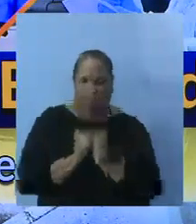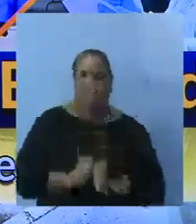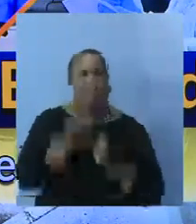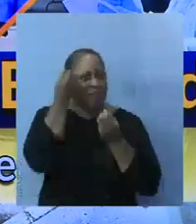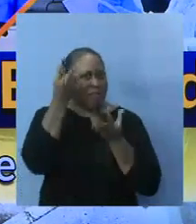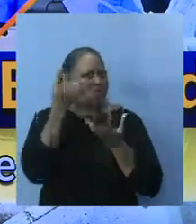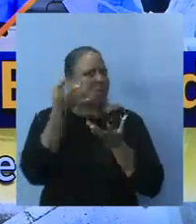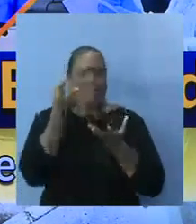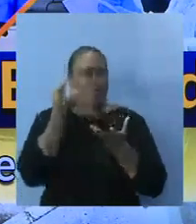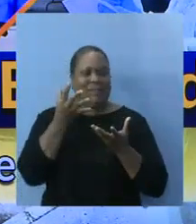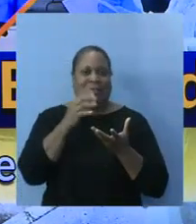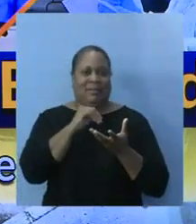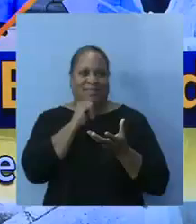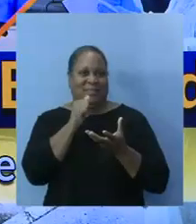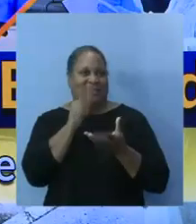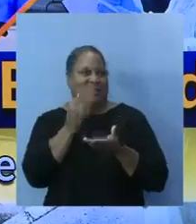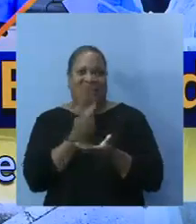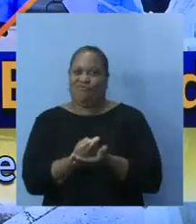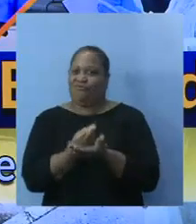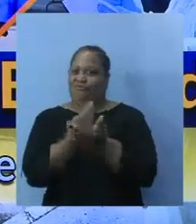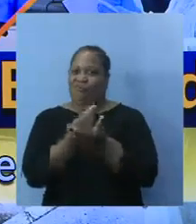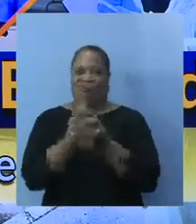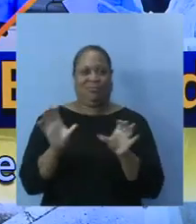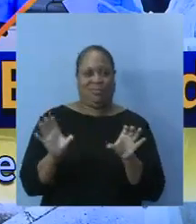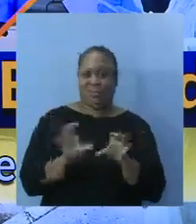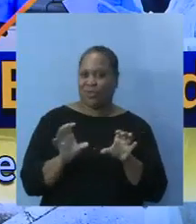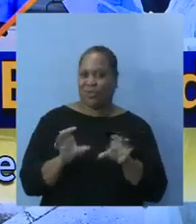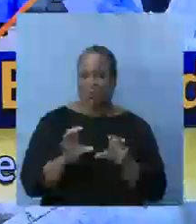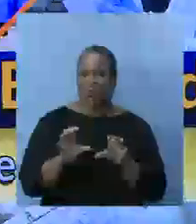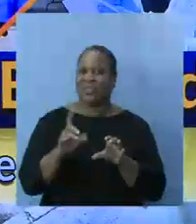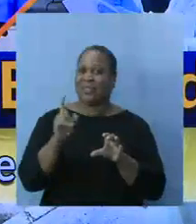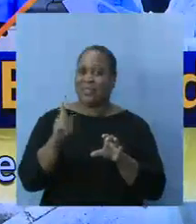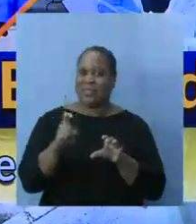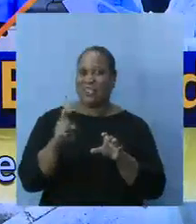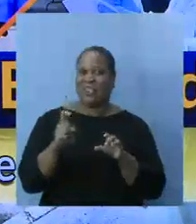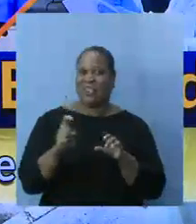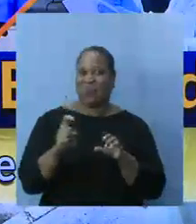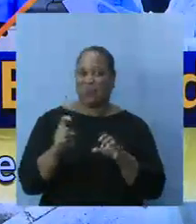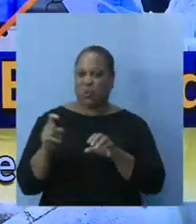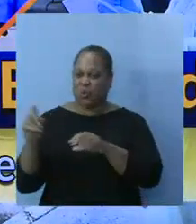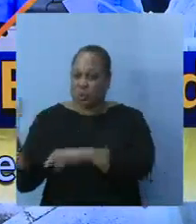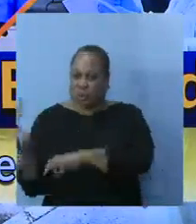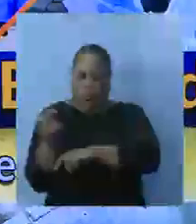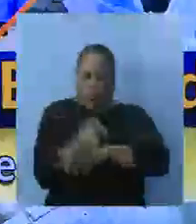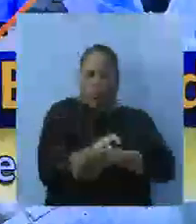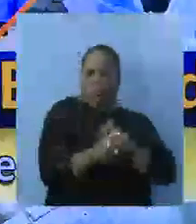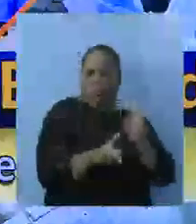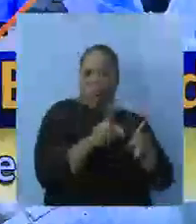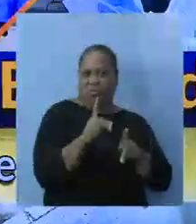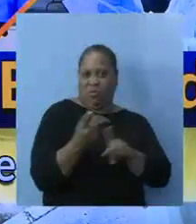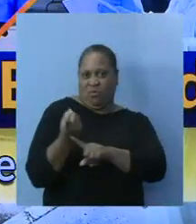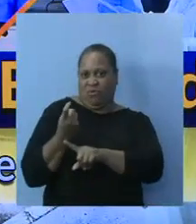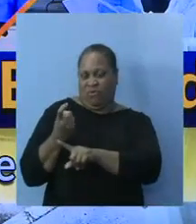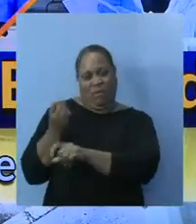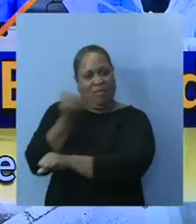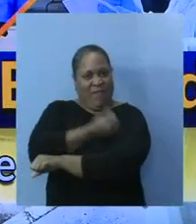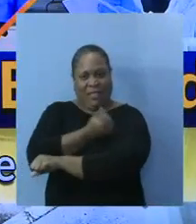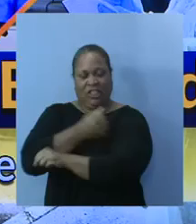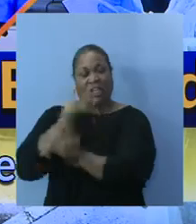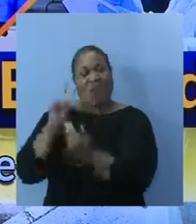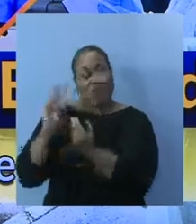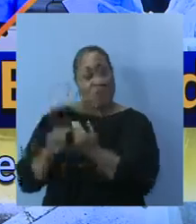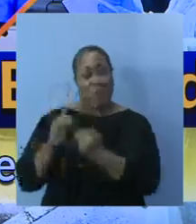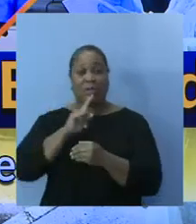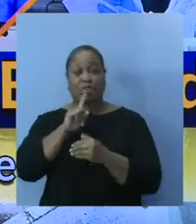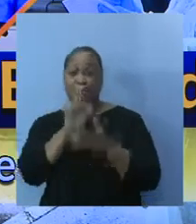and there is just not the resources there to do that without taking people off of the vaccination program, making sure we go through the